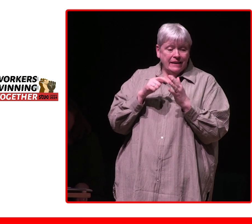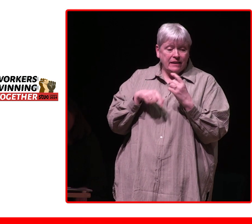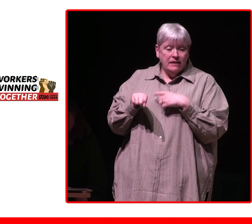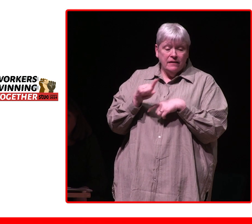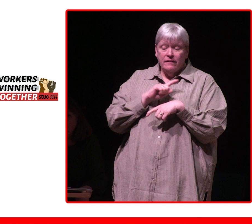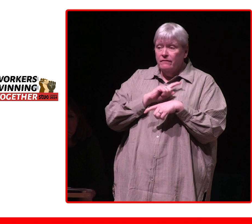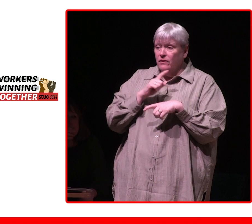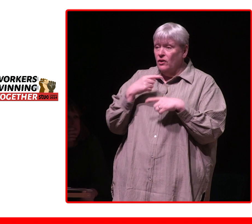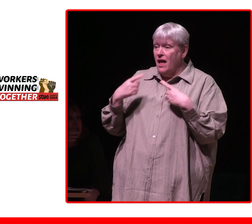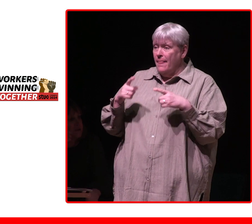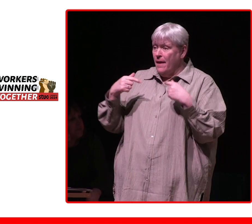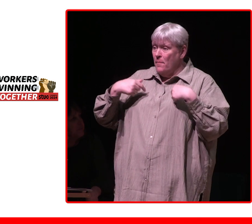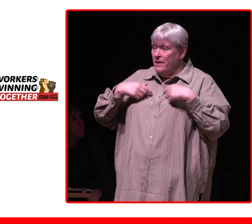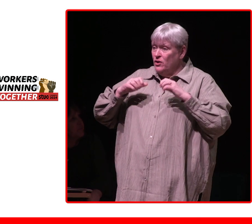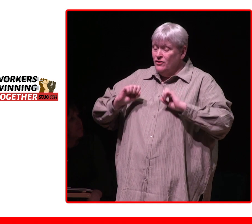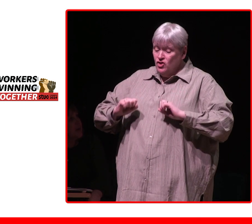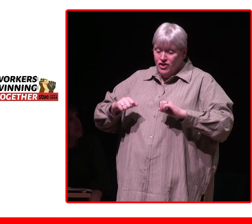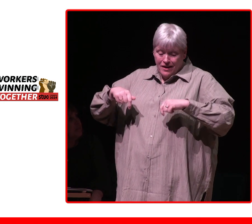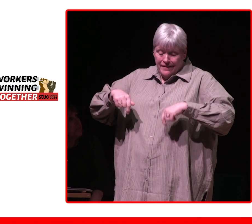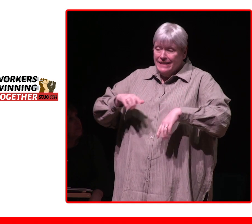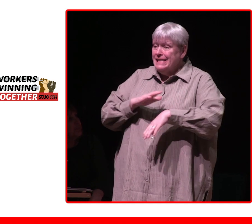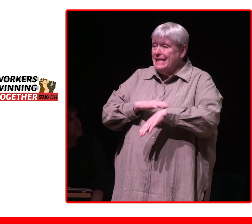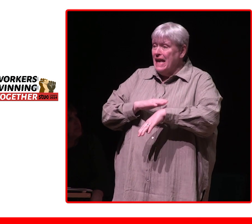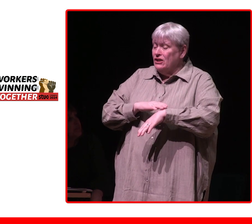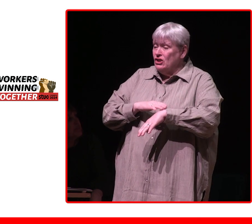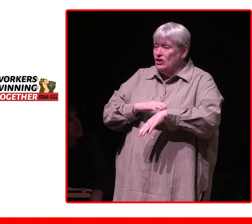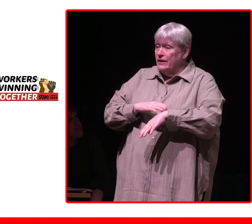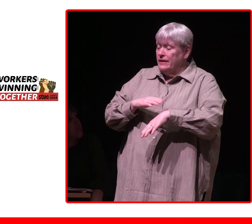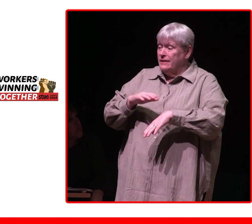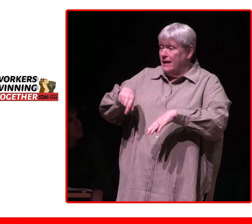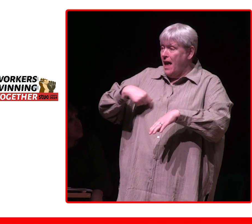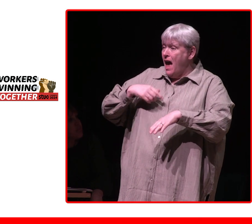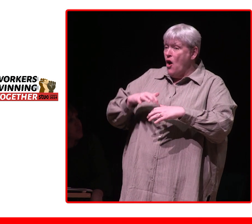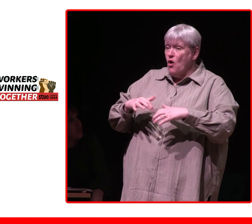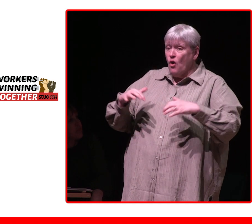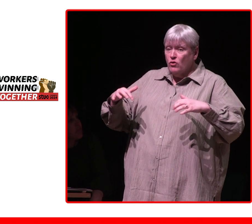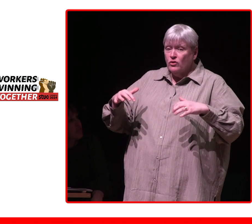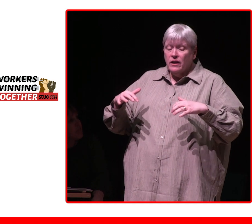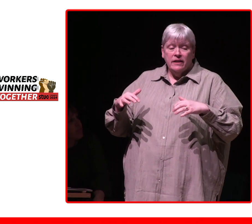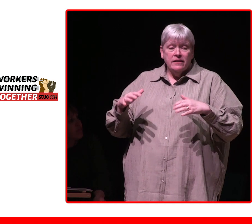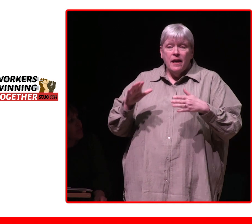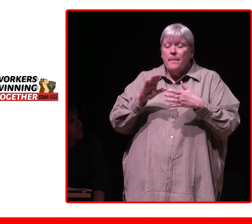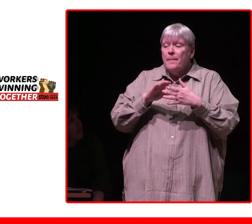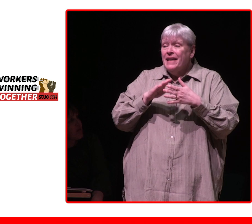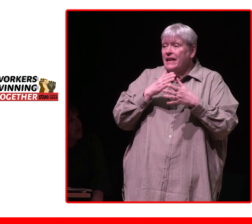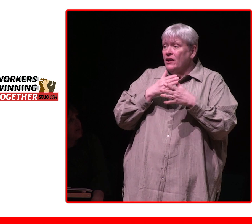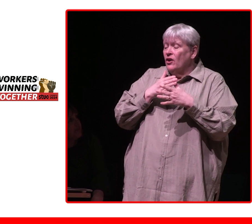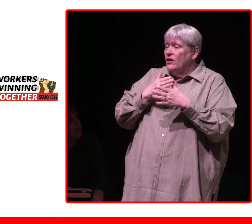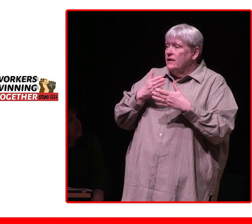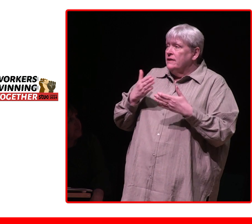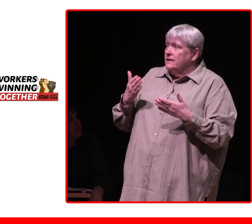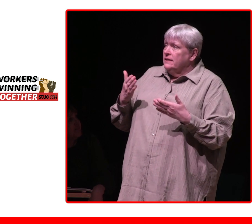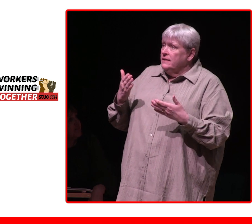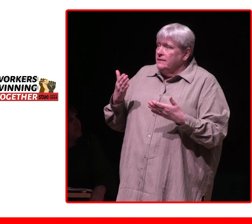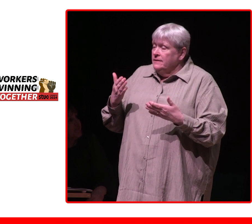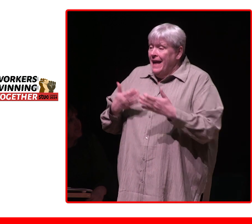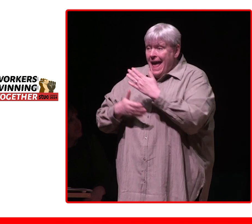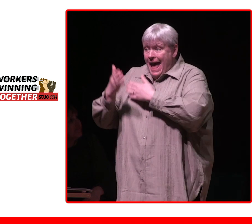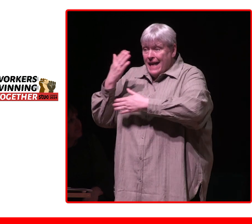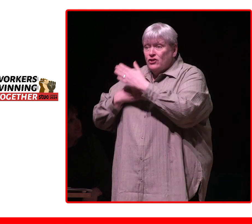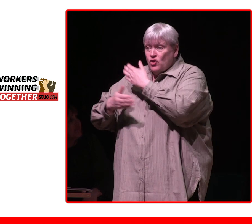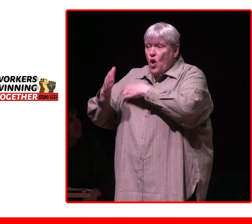enabling me to chair this session at our Congress. And because this is a historic